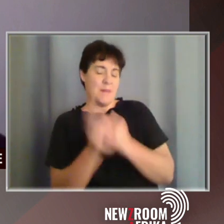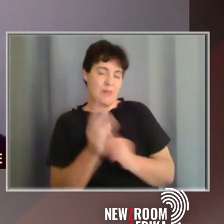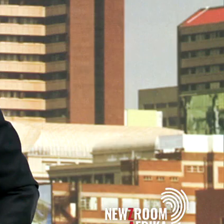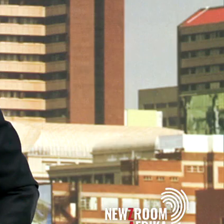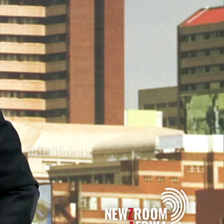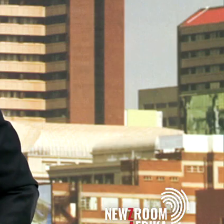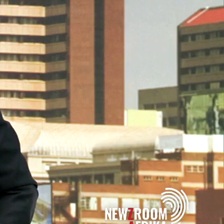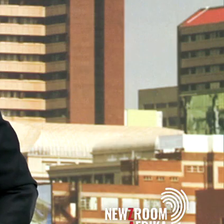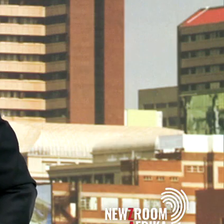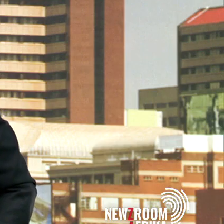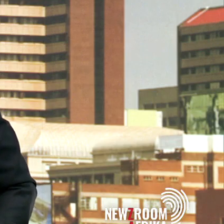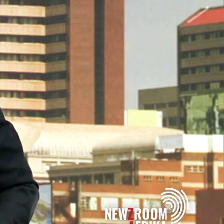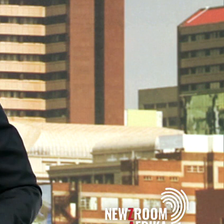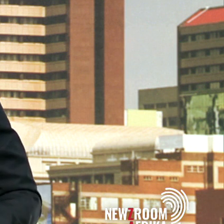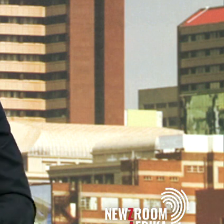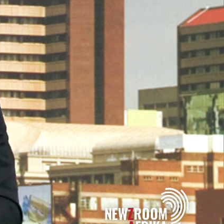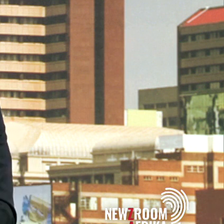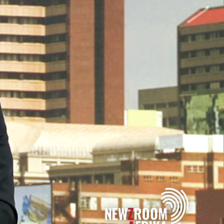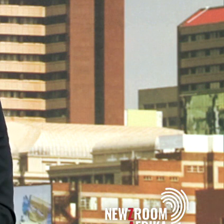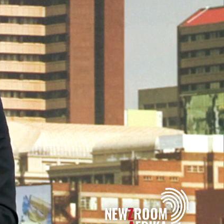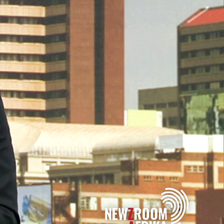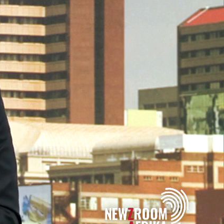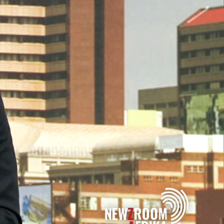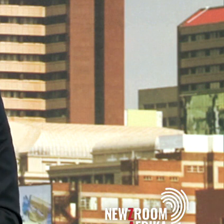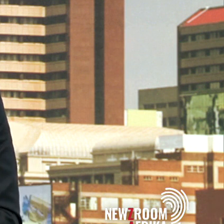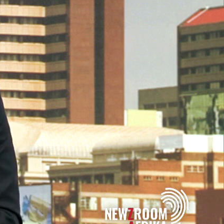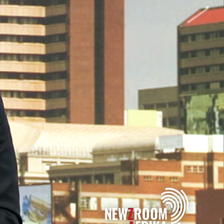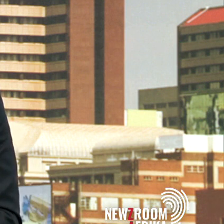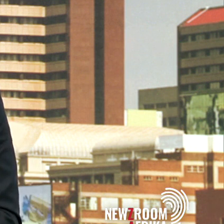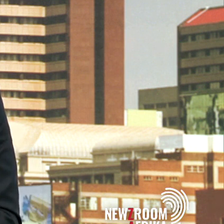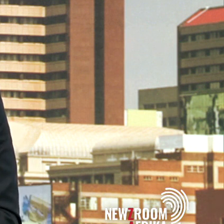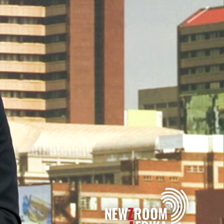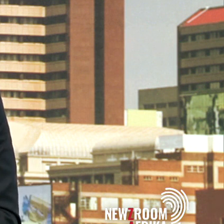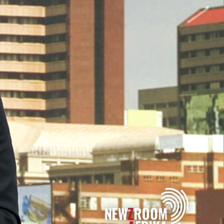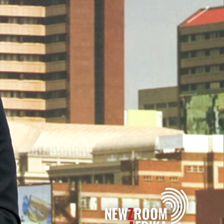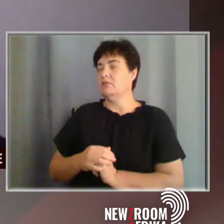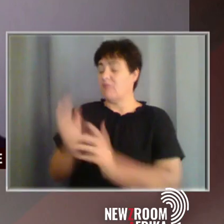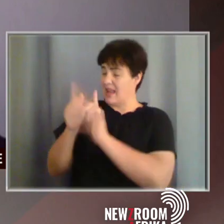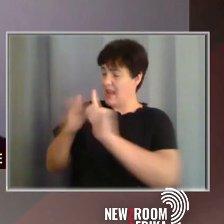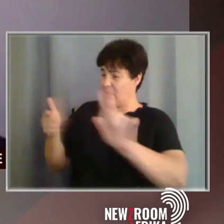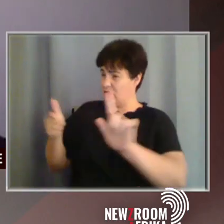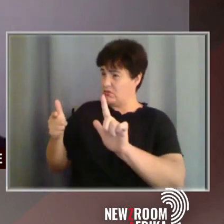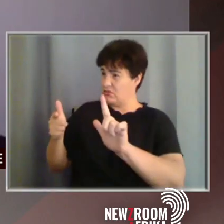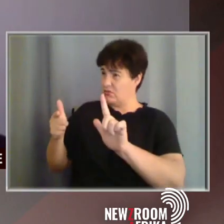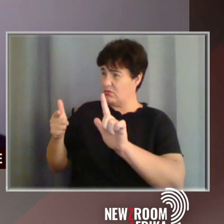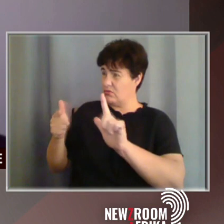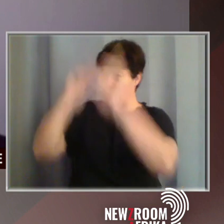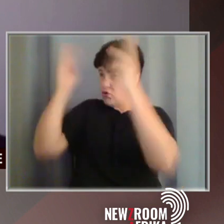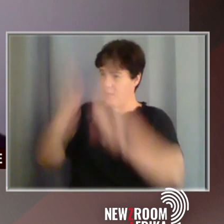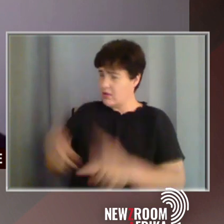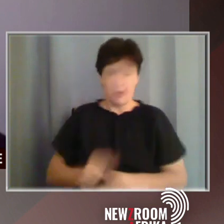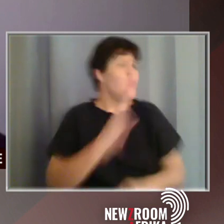final question, Andiswa, before we let you go, is sign language universal? No, it's